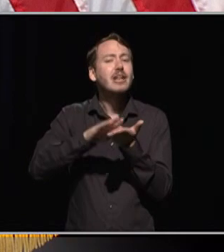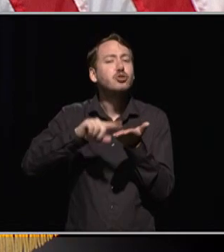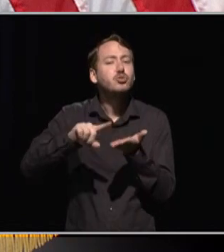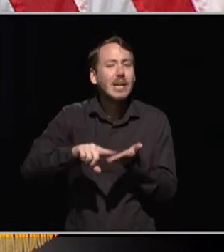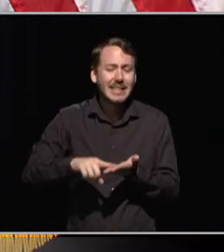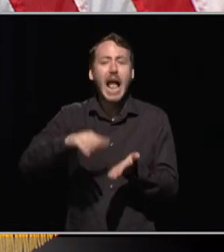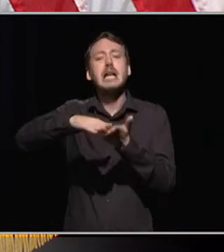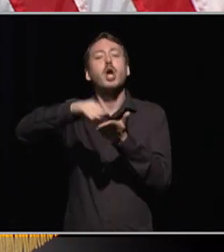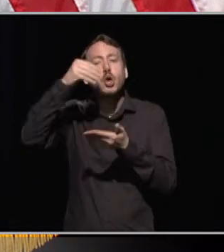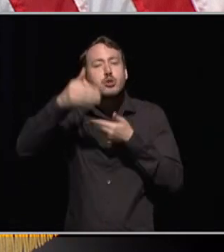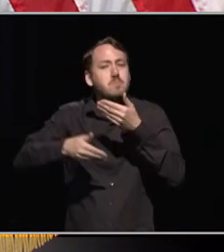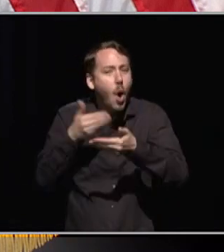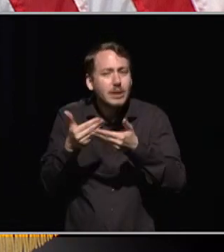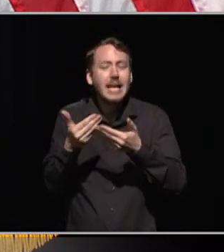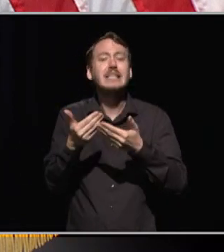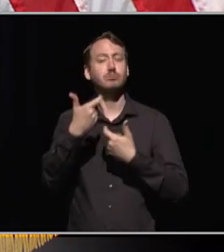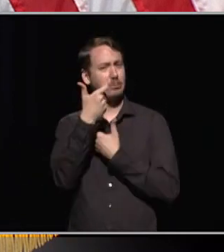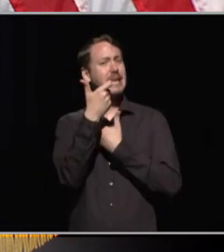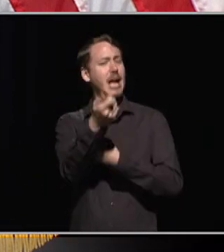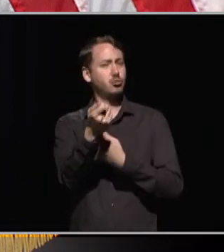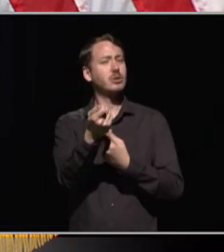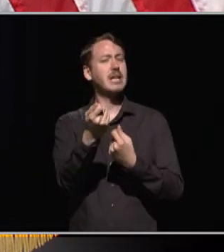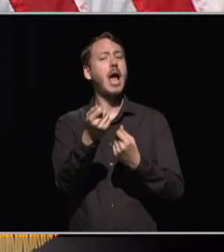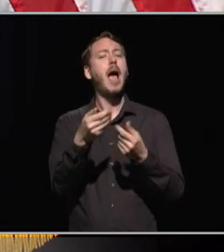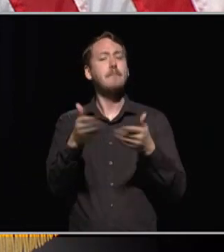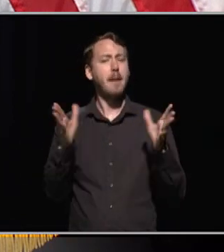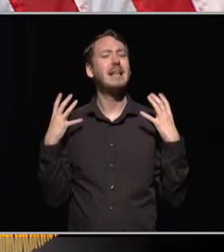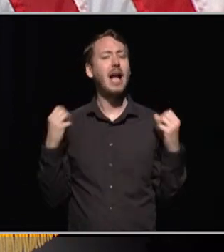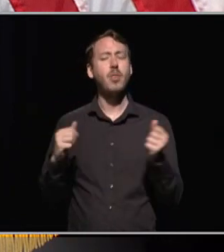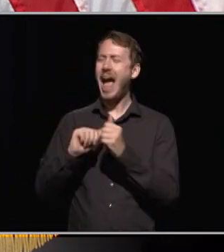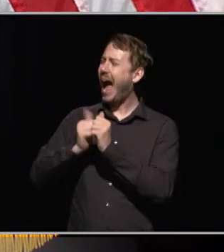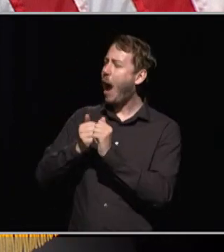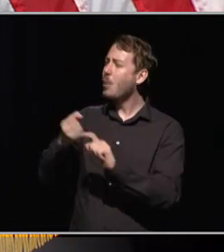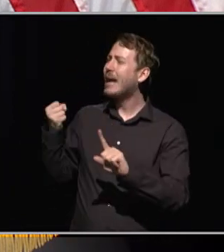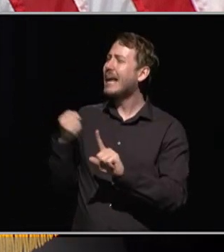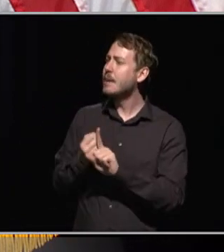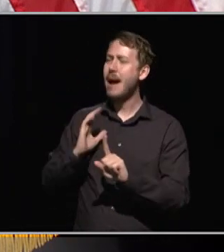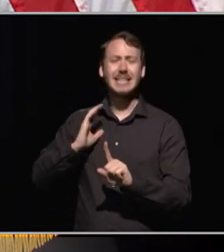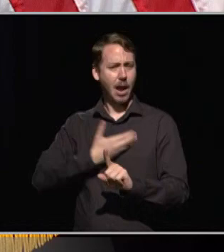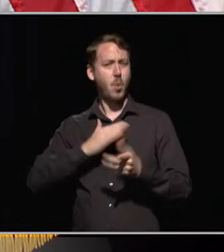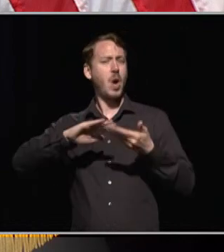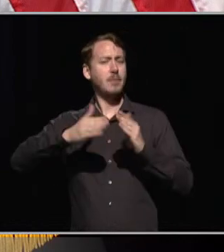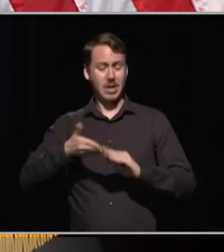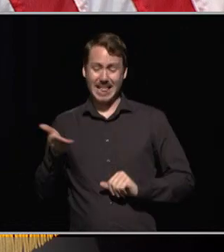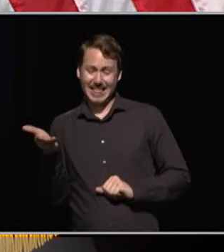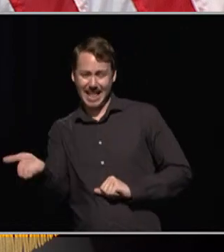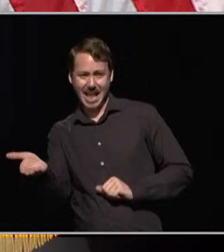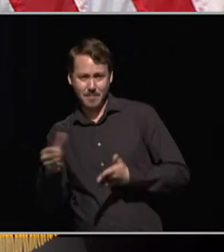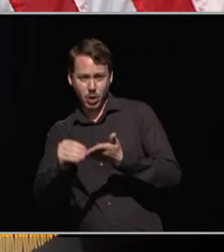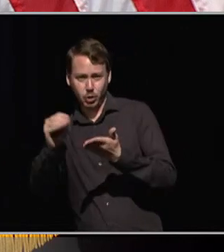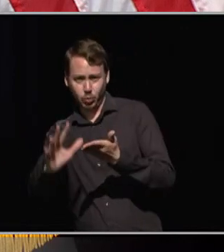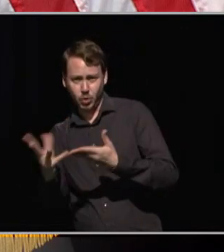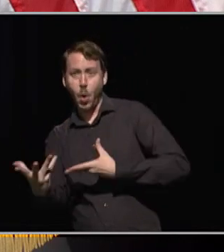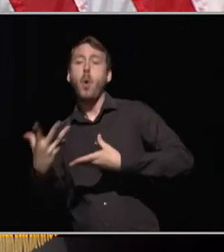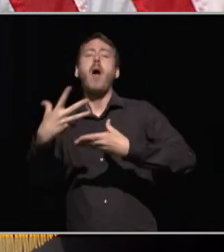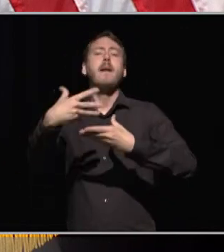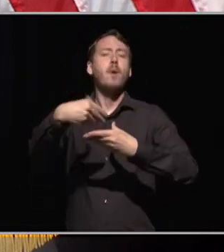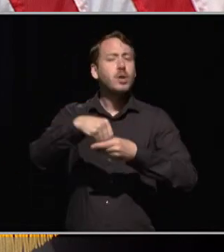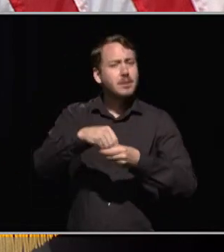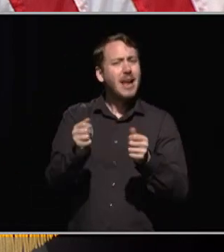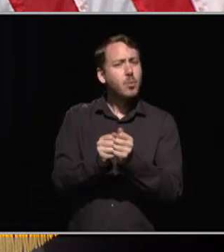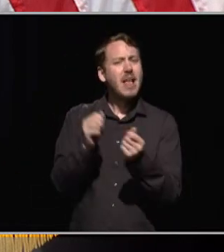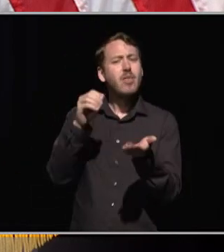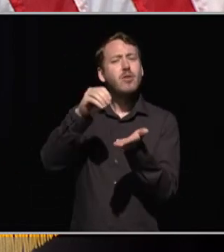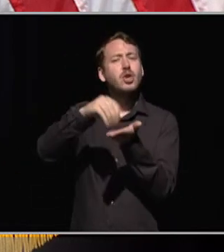and interest in public health. How will that impact our community, having them participate in this